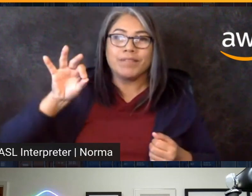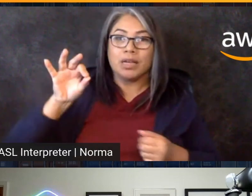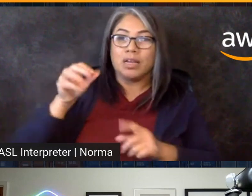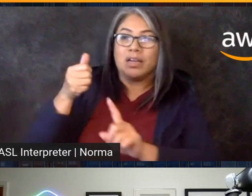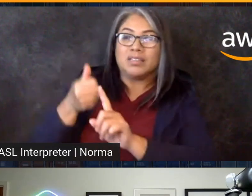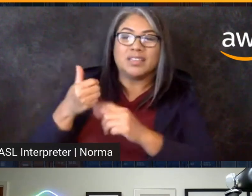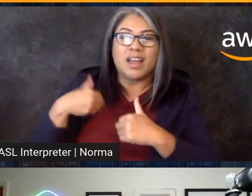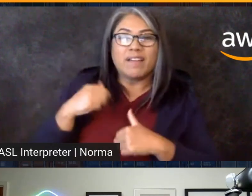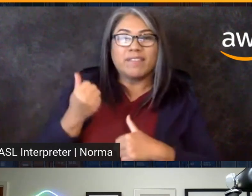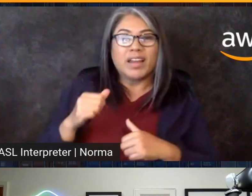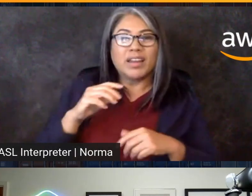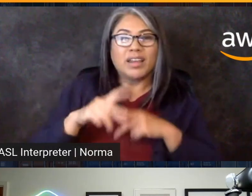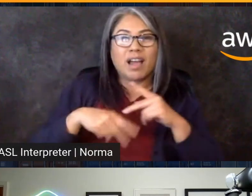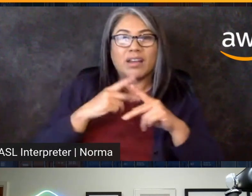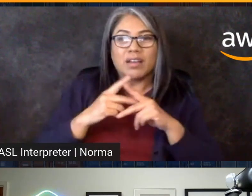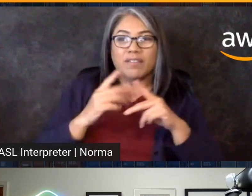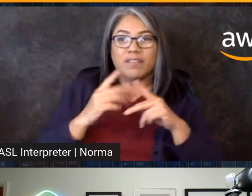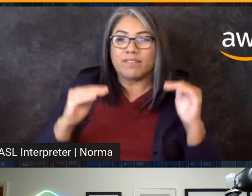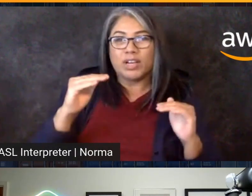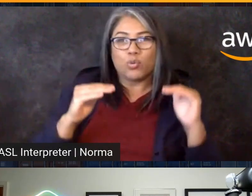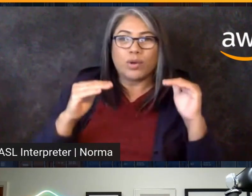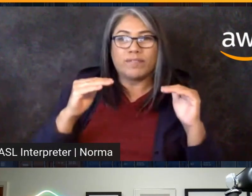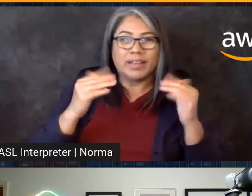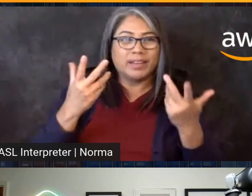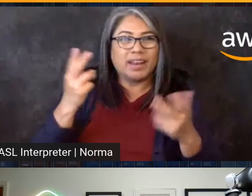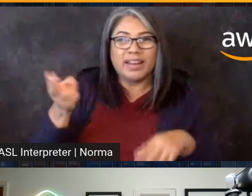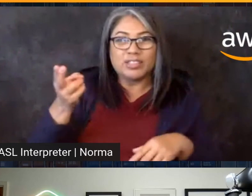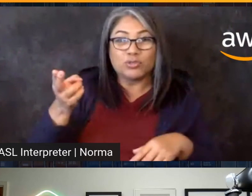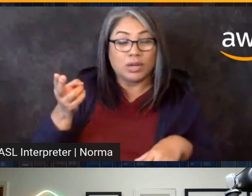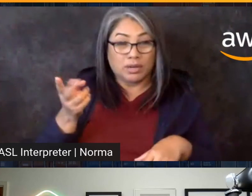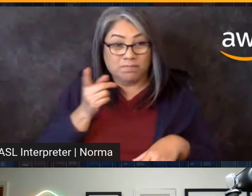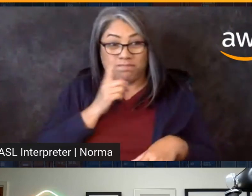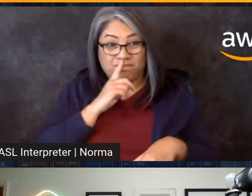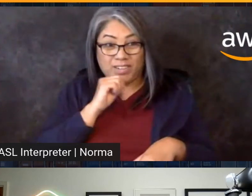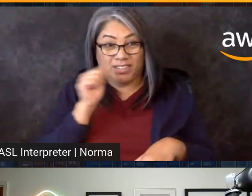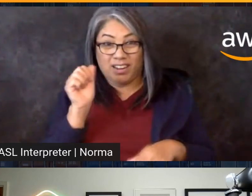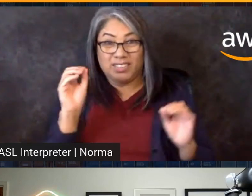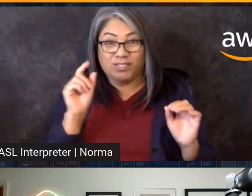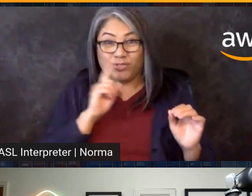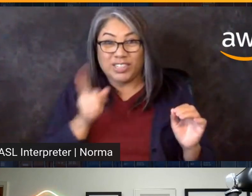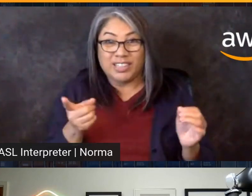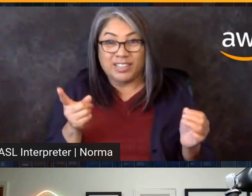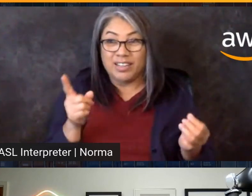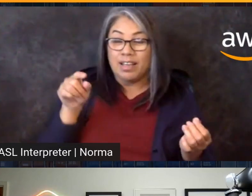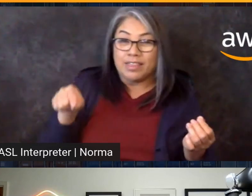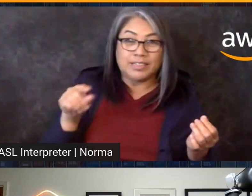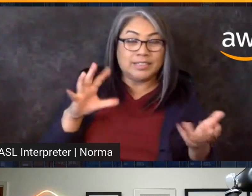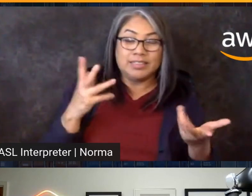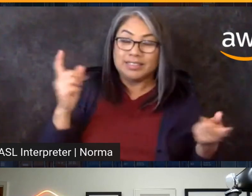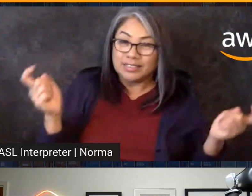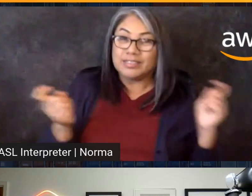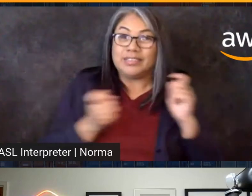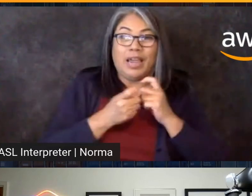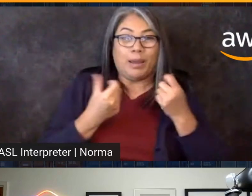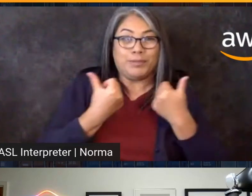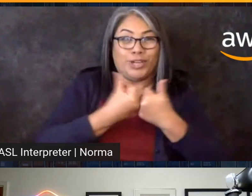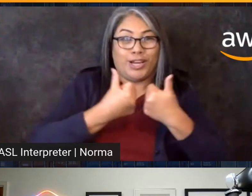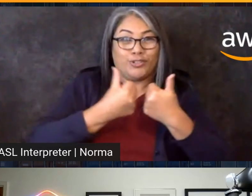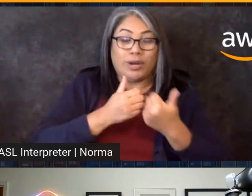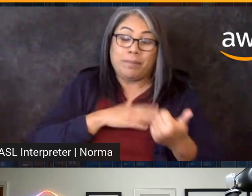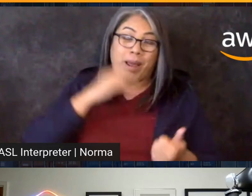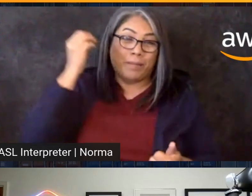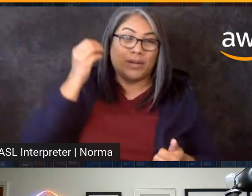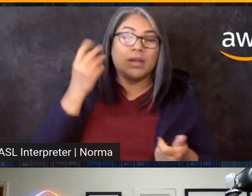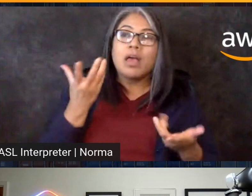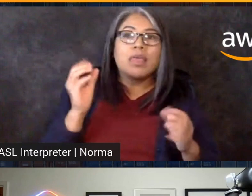of equivalent in history, right? Like, it doesn't really. This is like a game changer, in my opinion. There hasn't been this